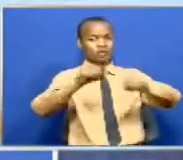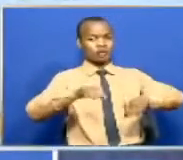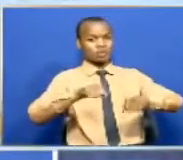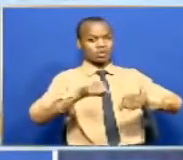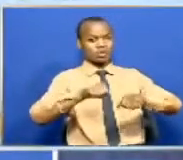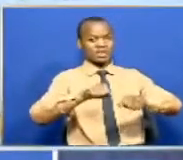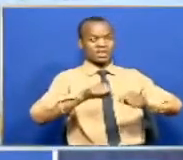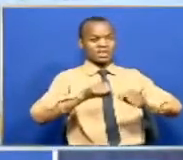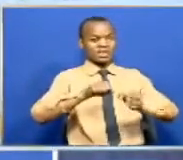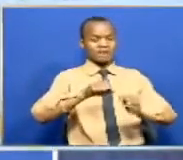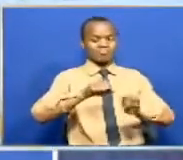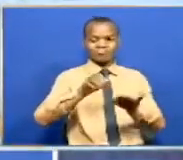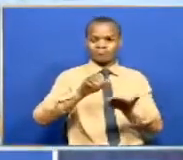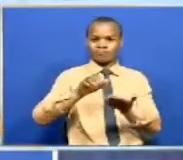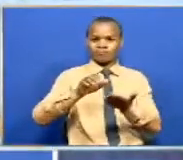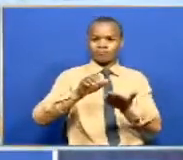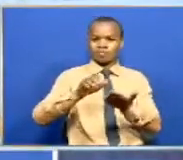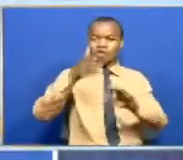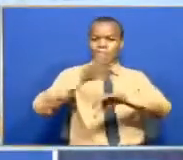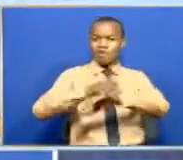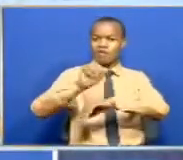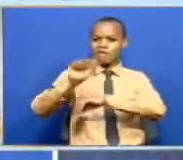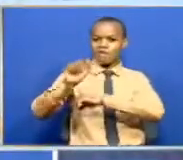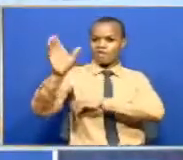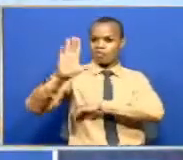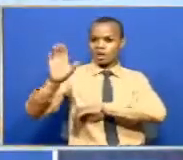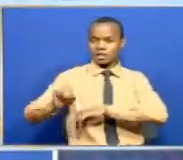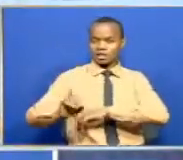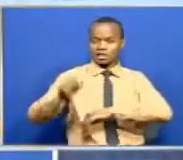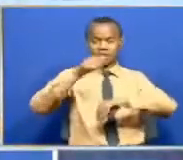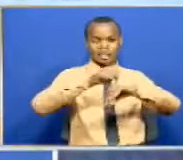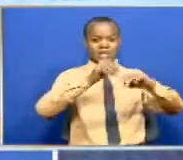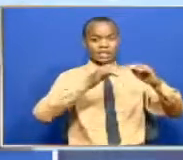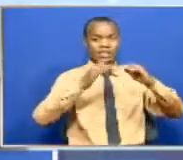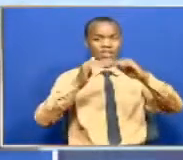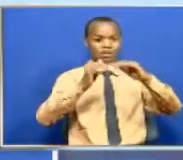of more than 5% in their equitable share.